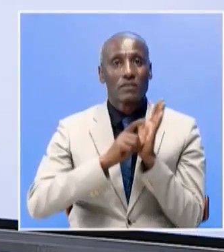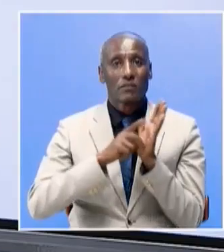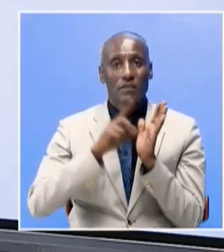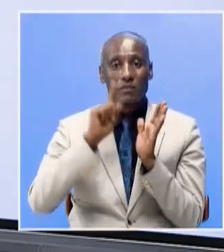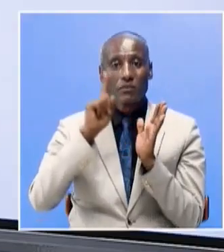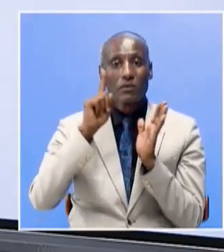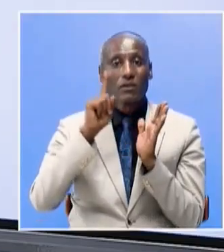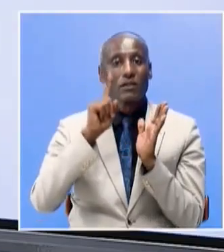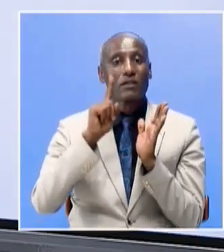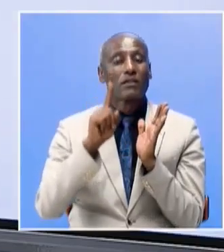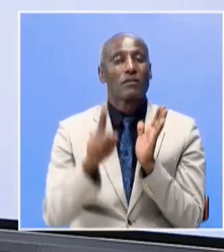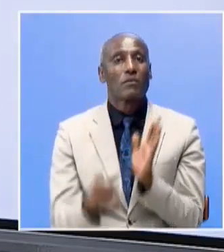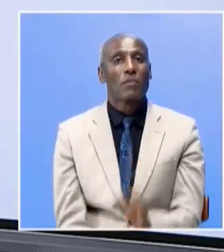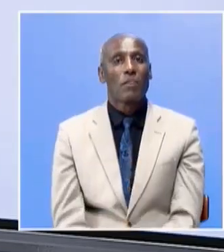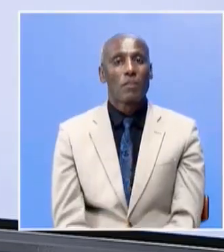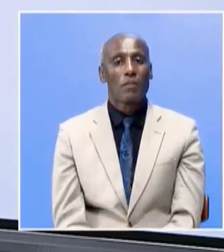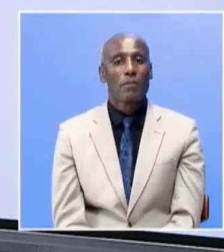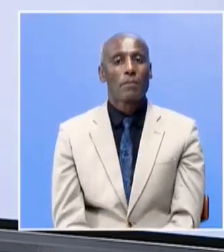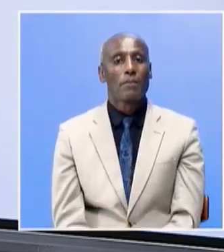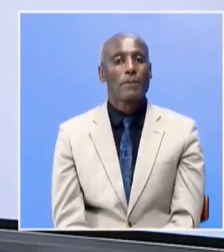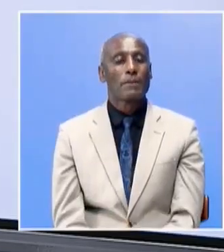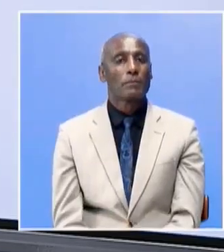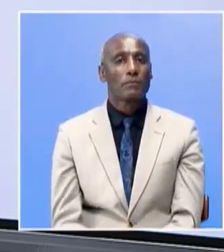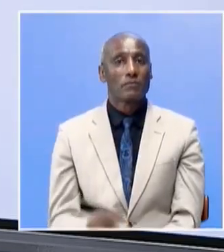Ready? Nice. To make it